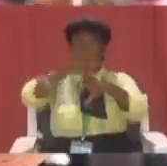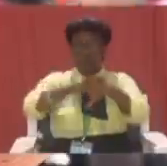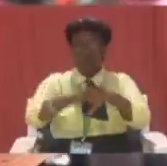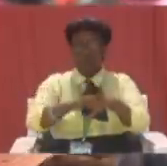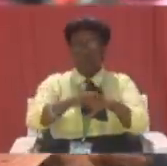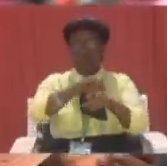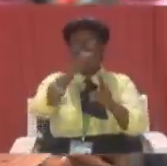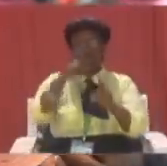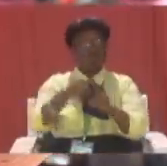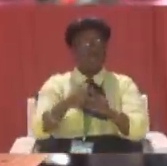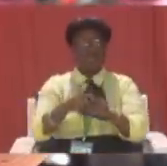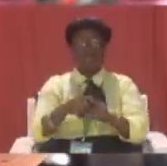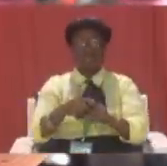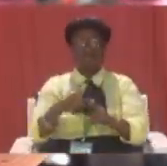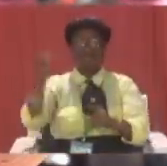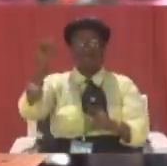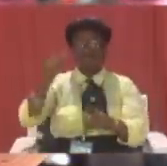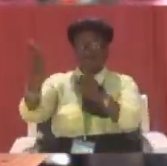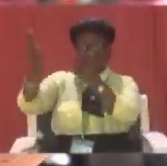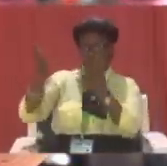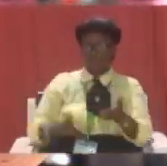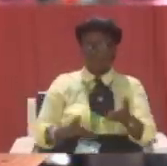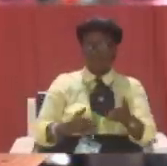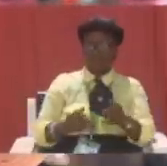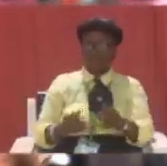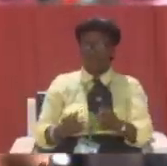When they brought little children to him,